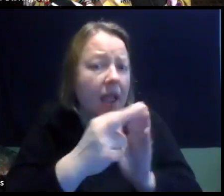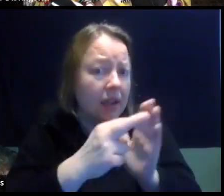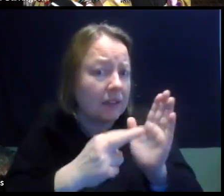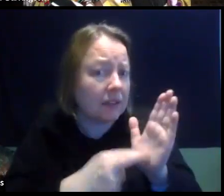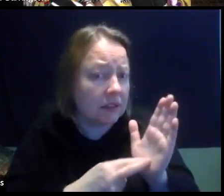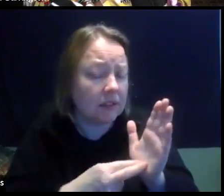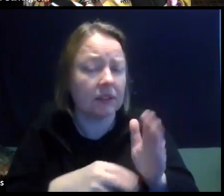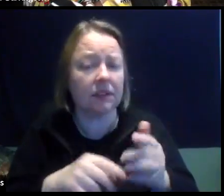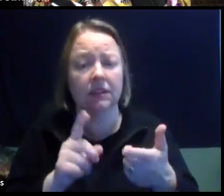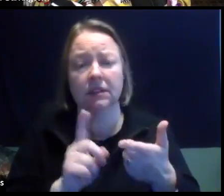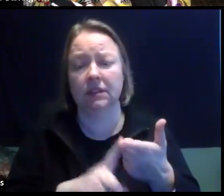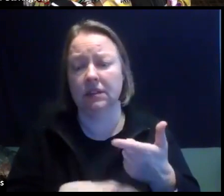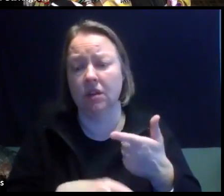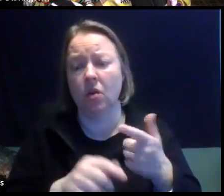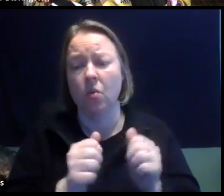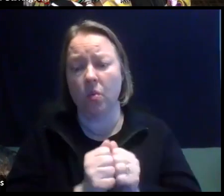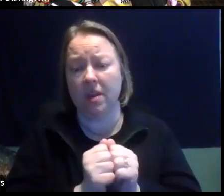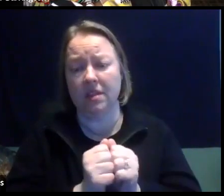issues around